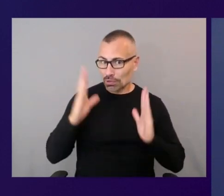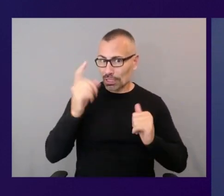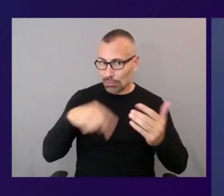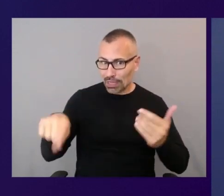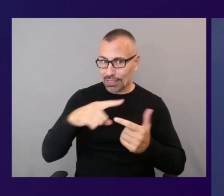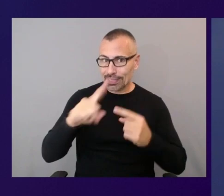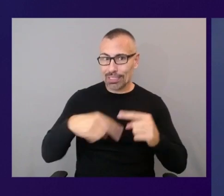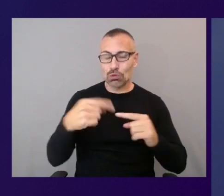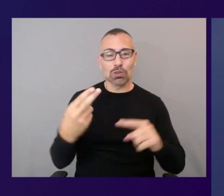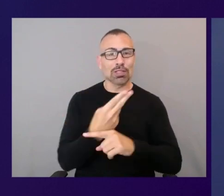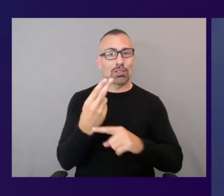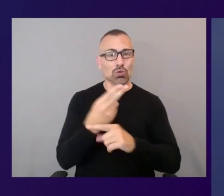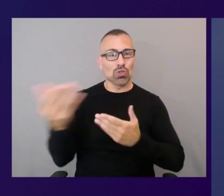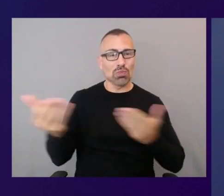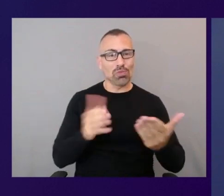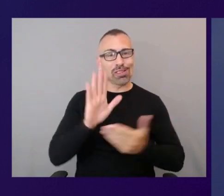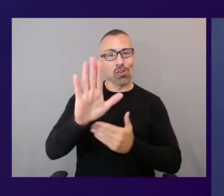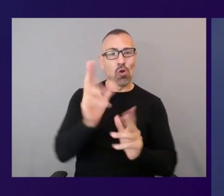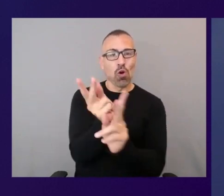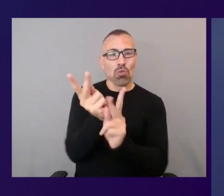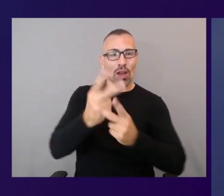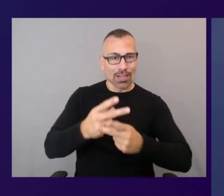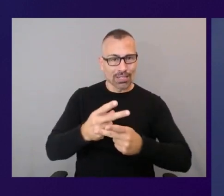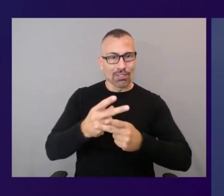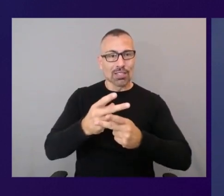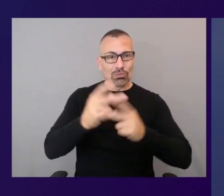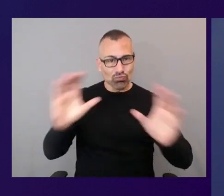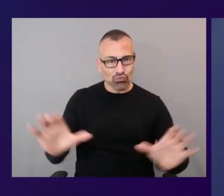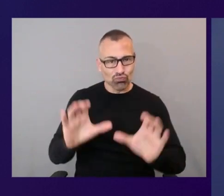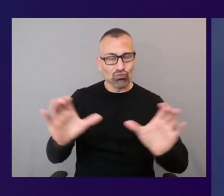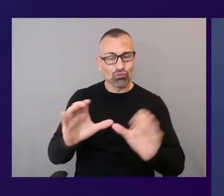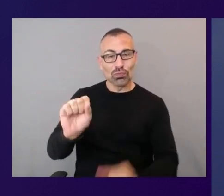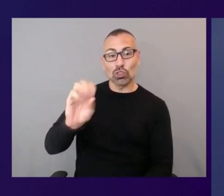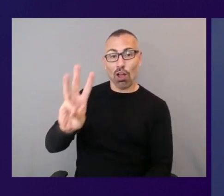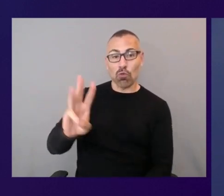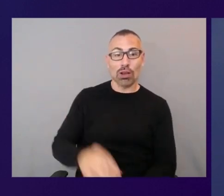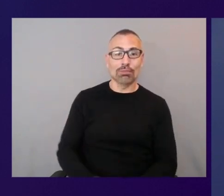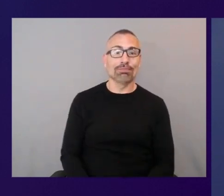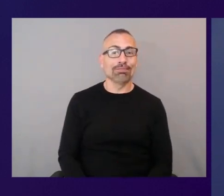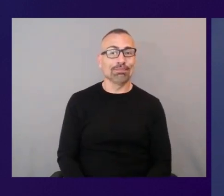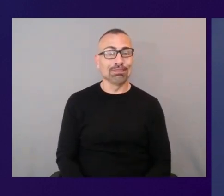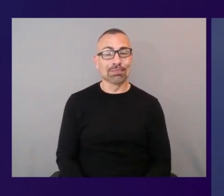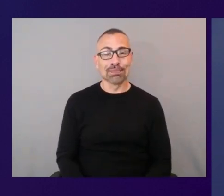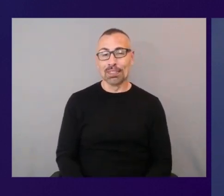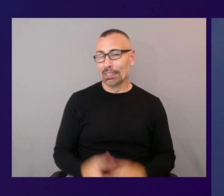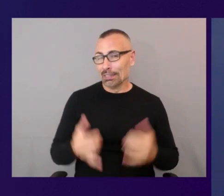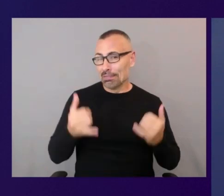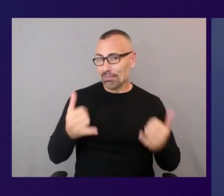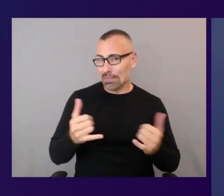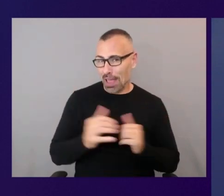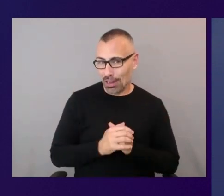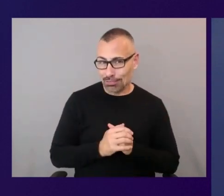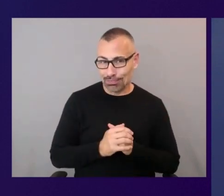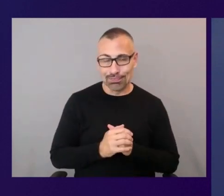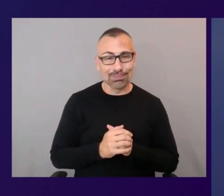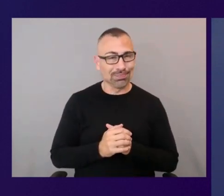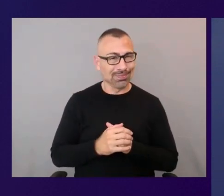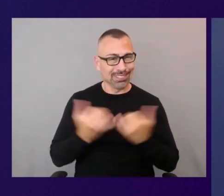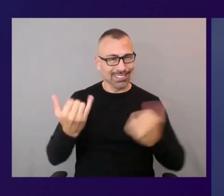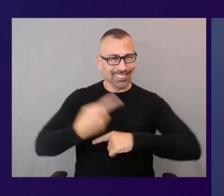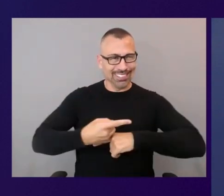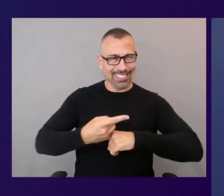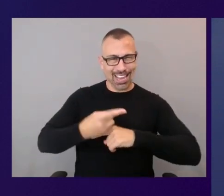software. And this wouldn't be an innovation day if we didn't get an opportunity to talk about something